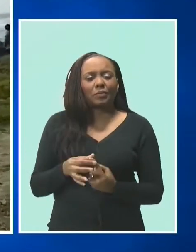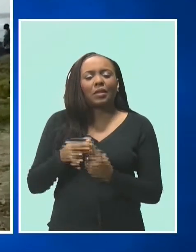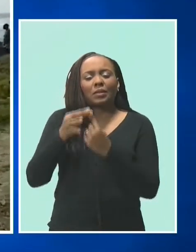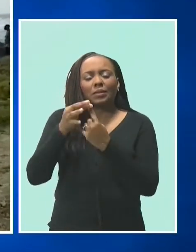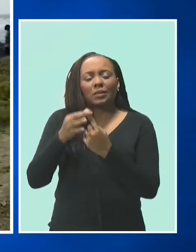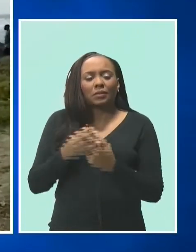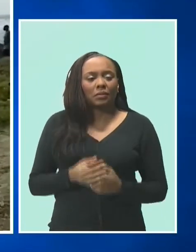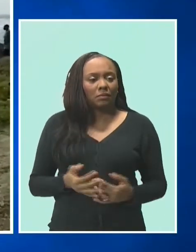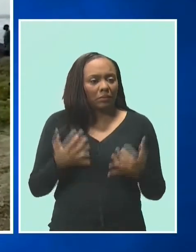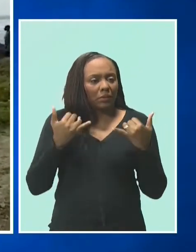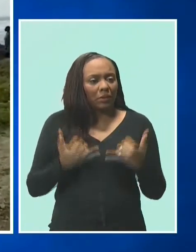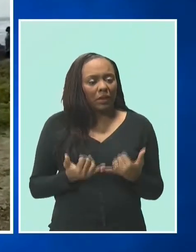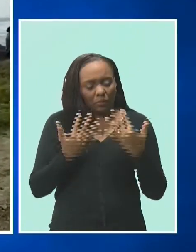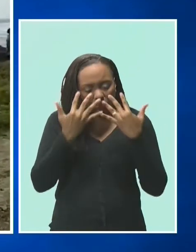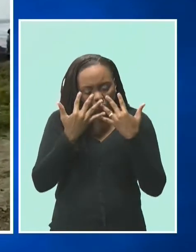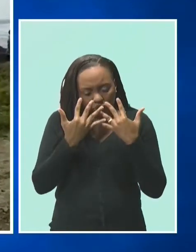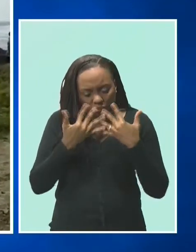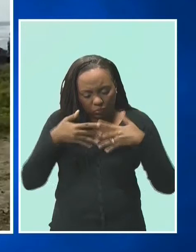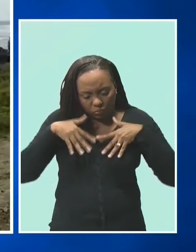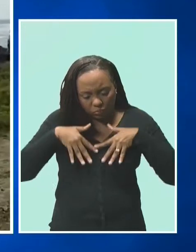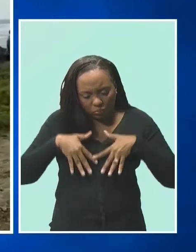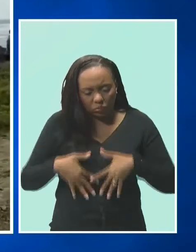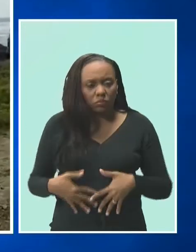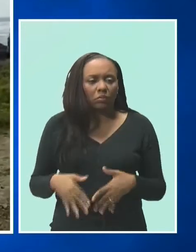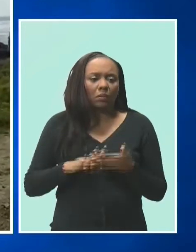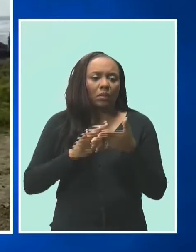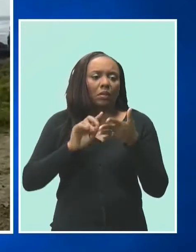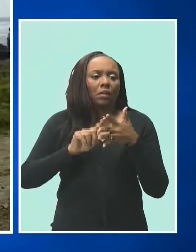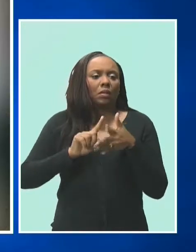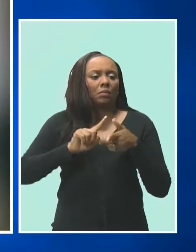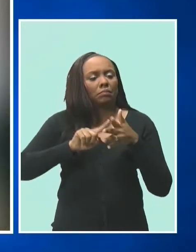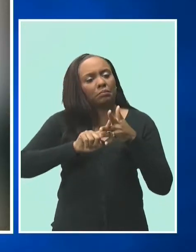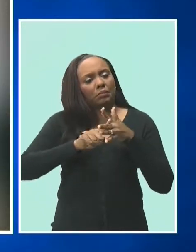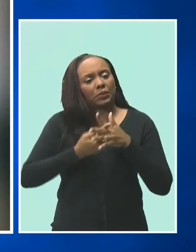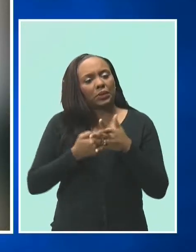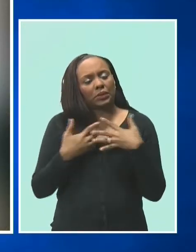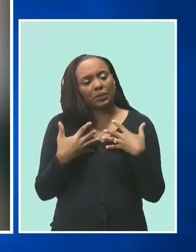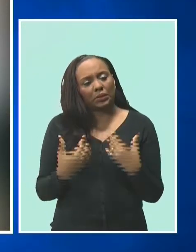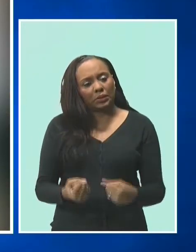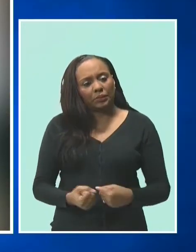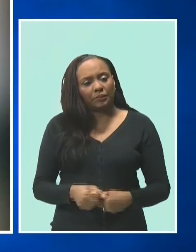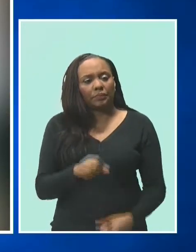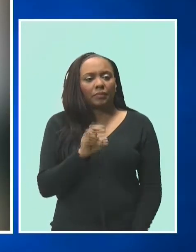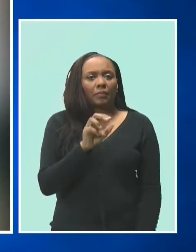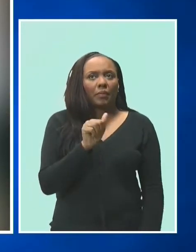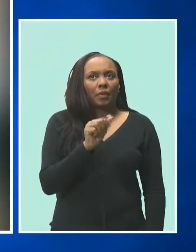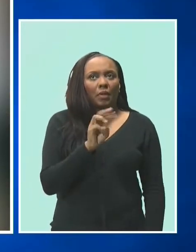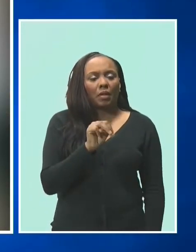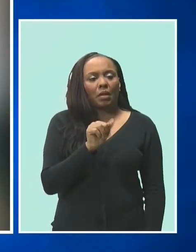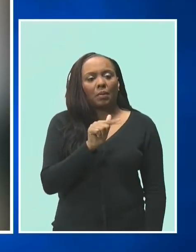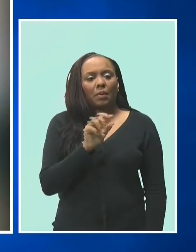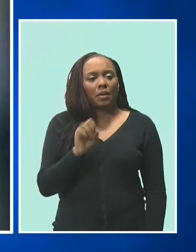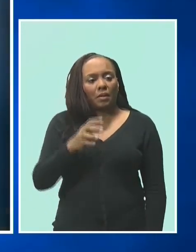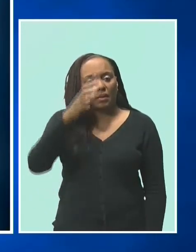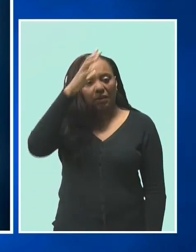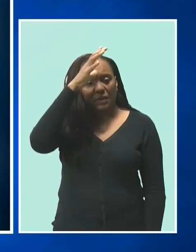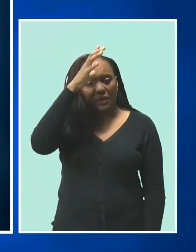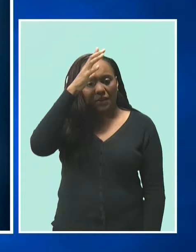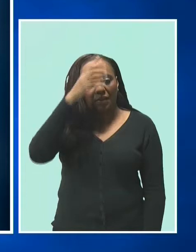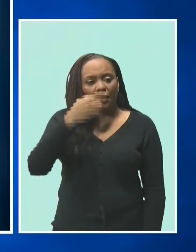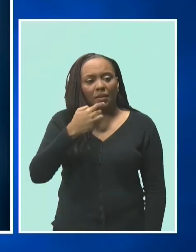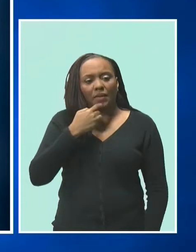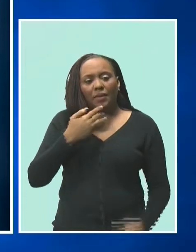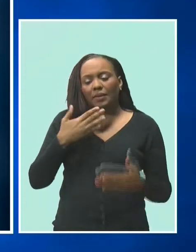mourn and then let the healing begin. Well, Amali's dad, Melvin Mears, reached out to CBC